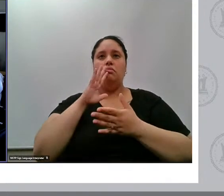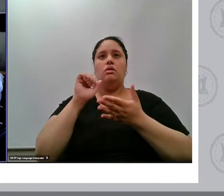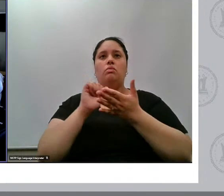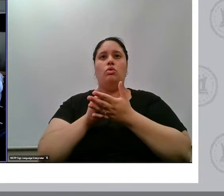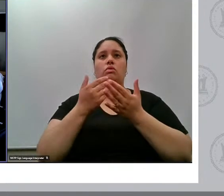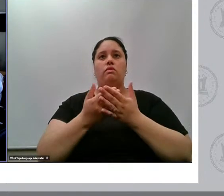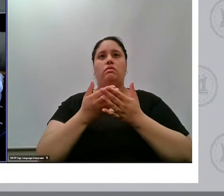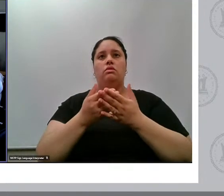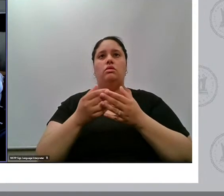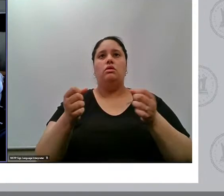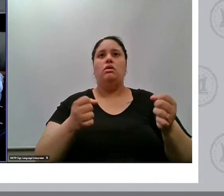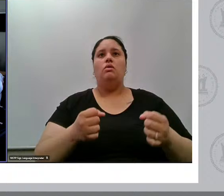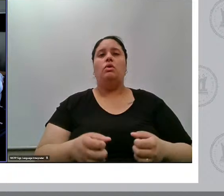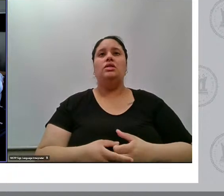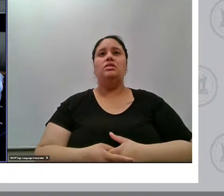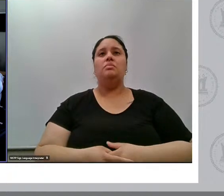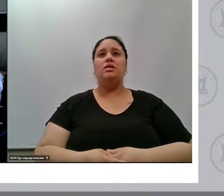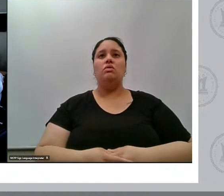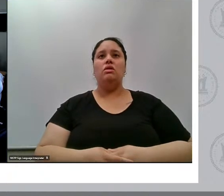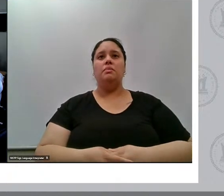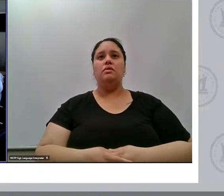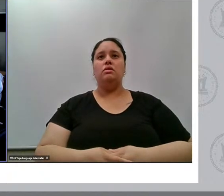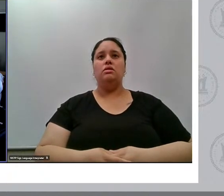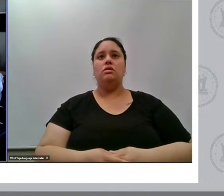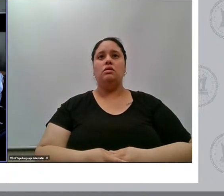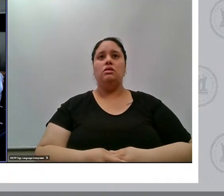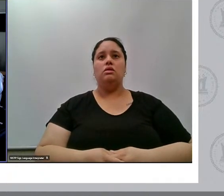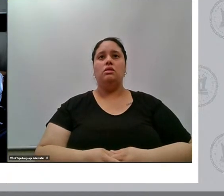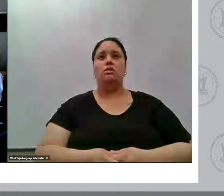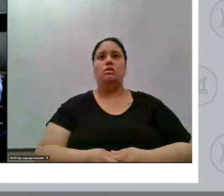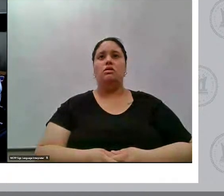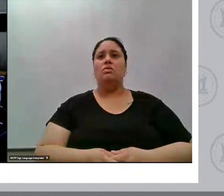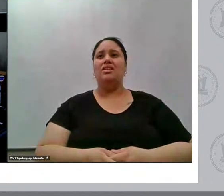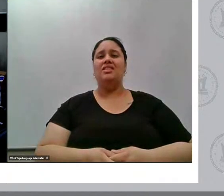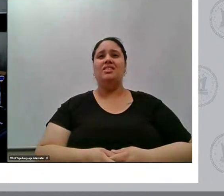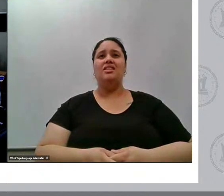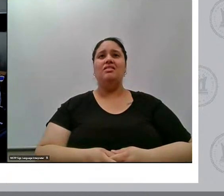this process, as there's only currently 5 board members out of the 7.